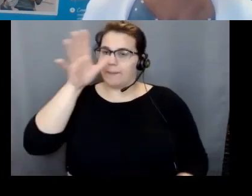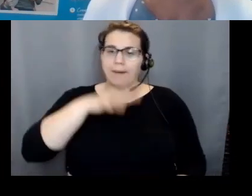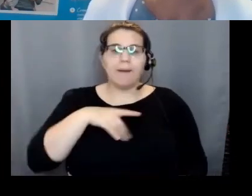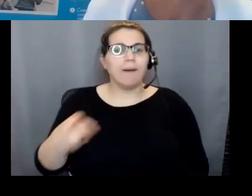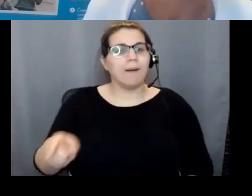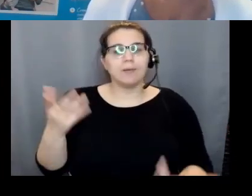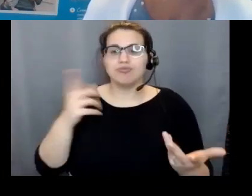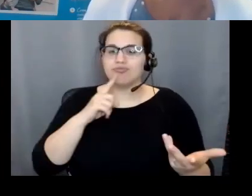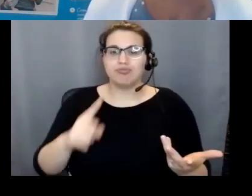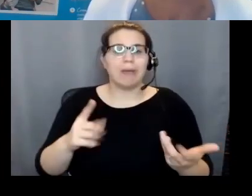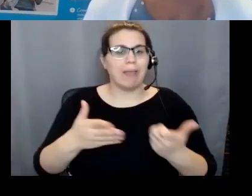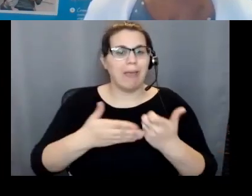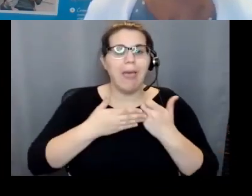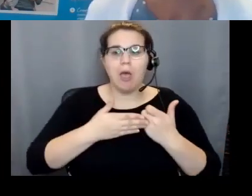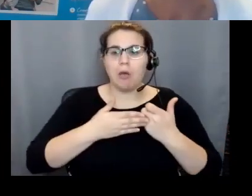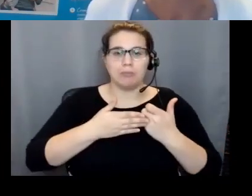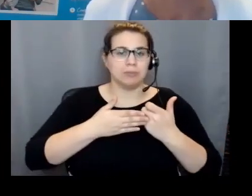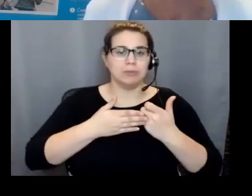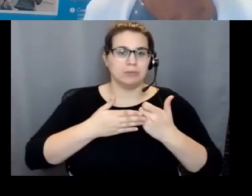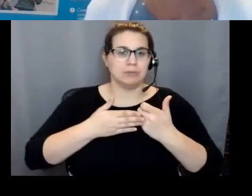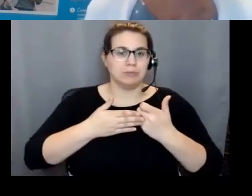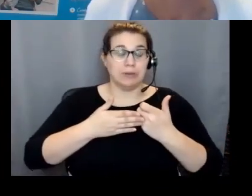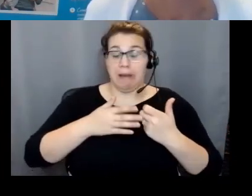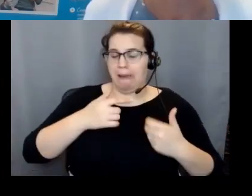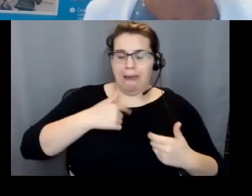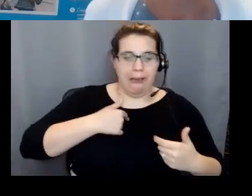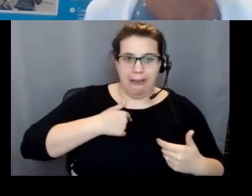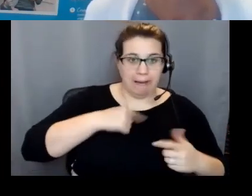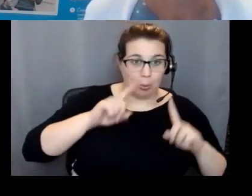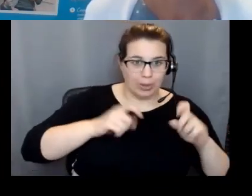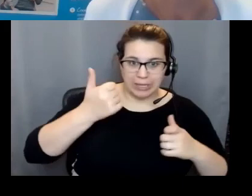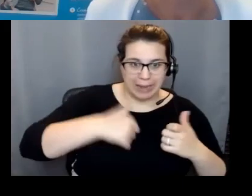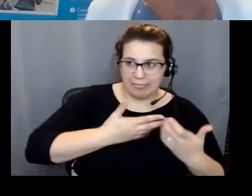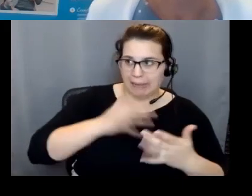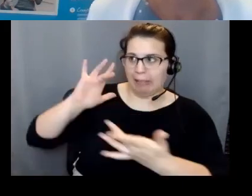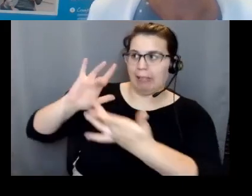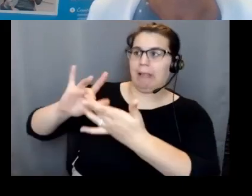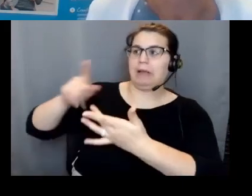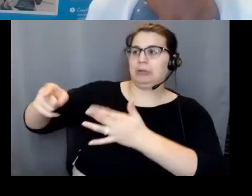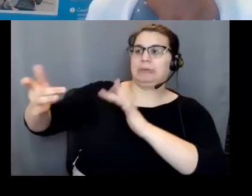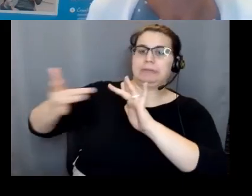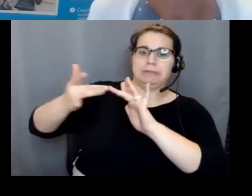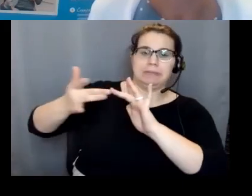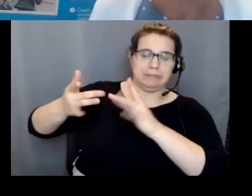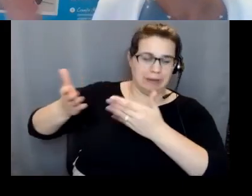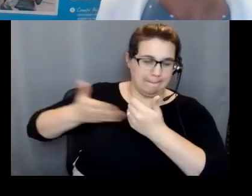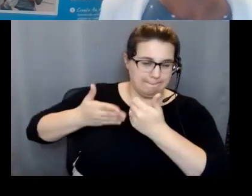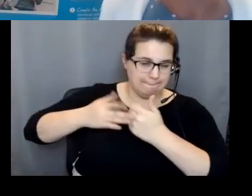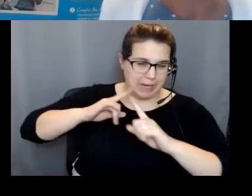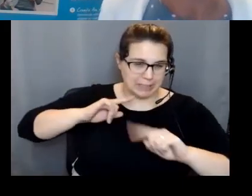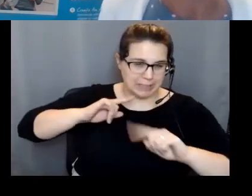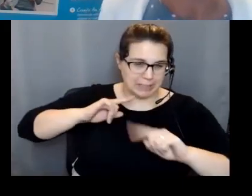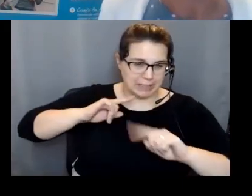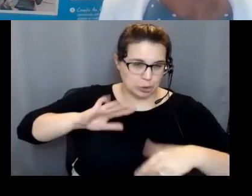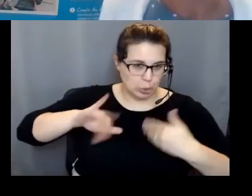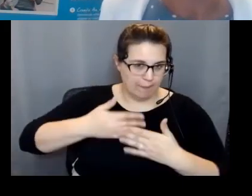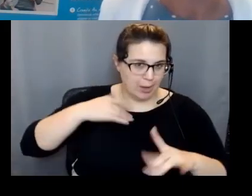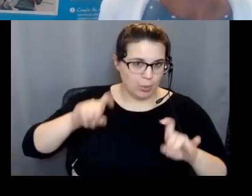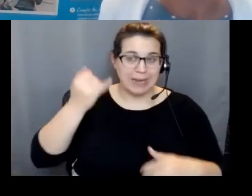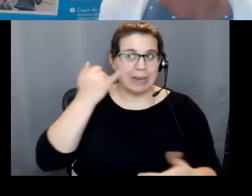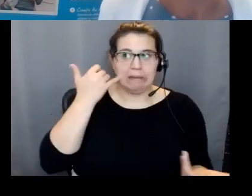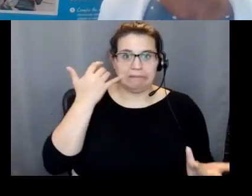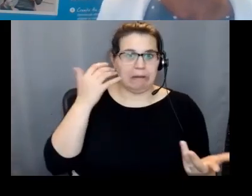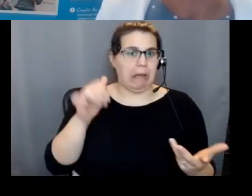on behalf or for what WVABLE. I reach out to him a lot, and he is my contact when we have some maybe